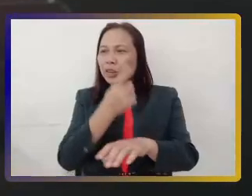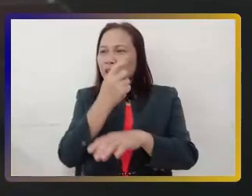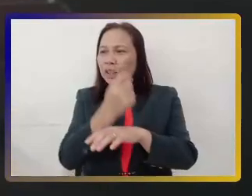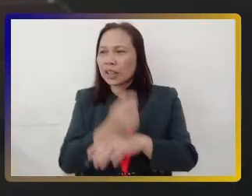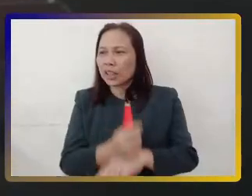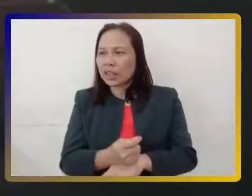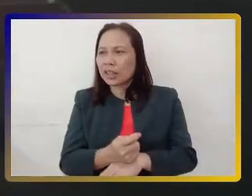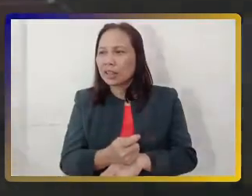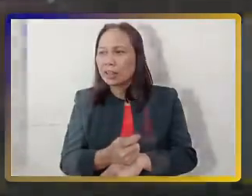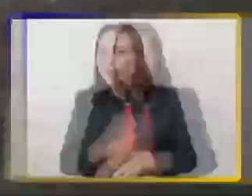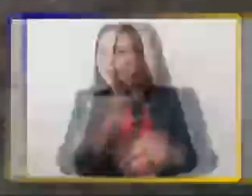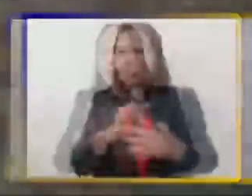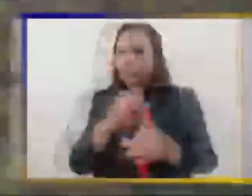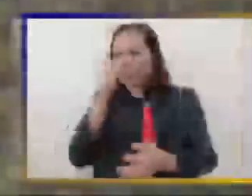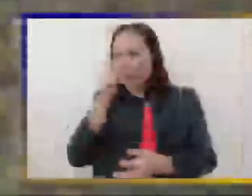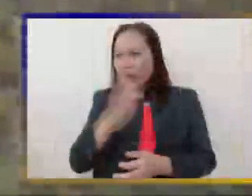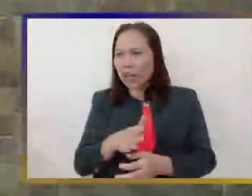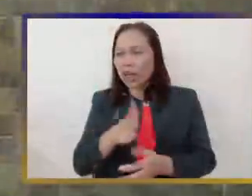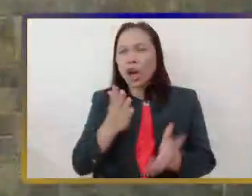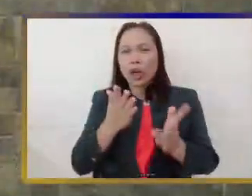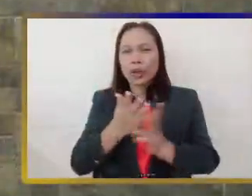your traditionad